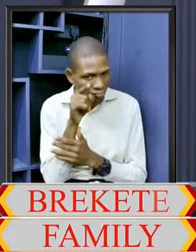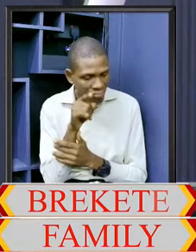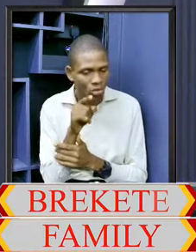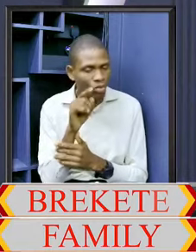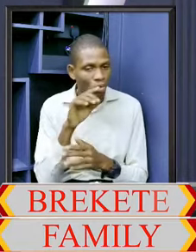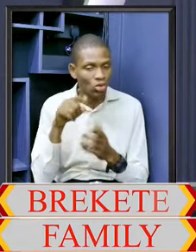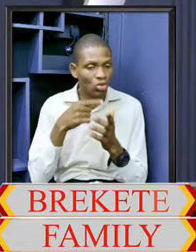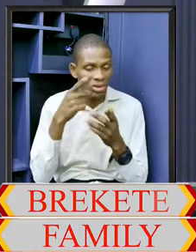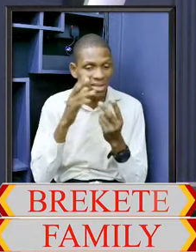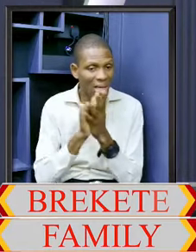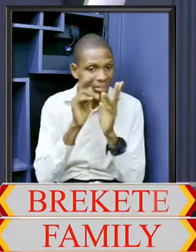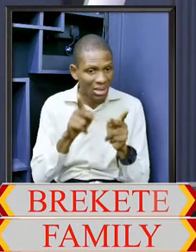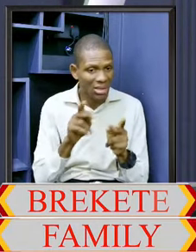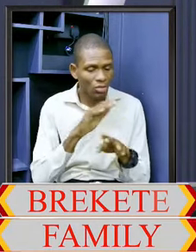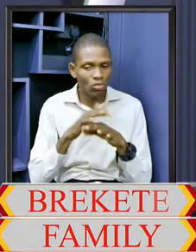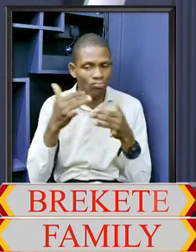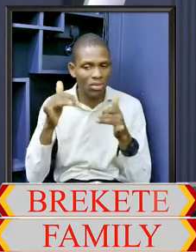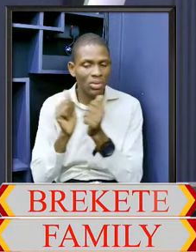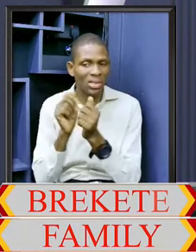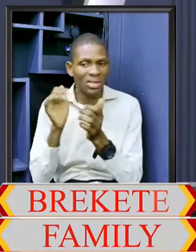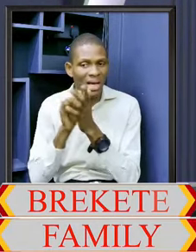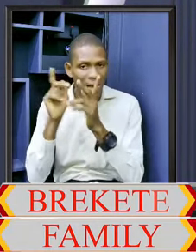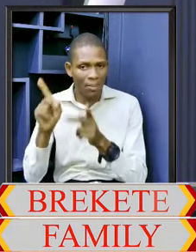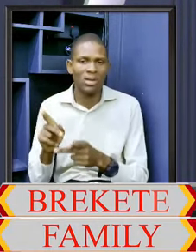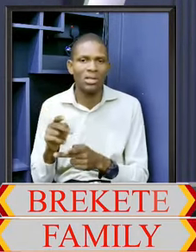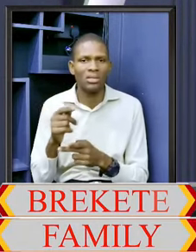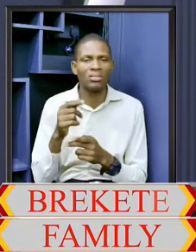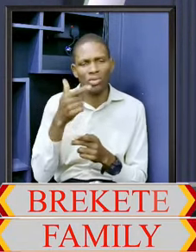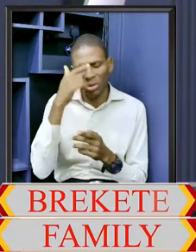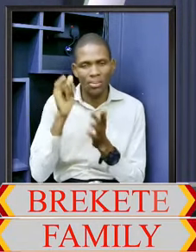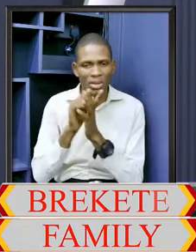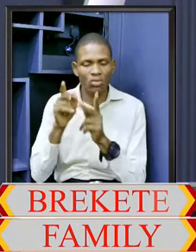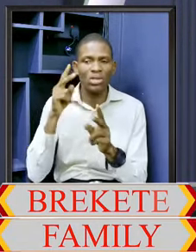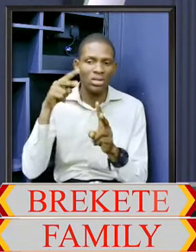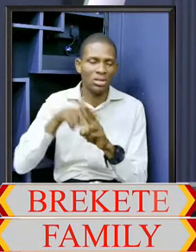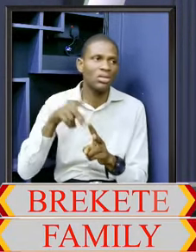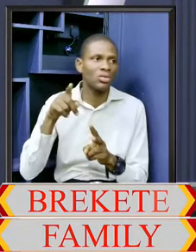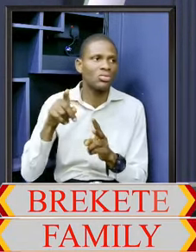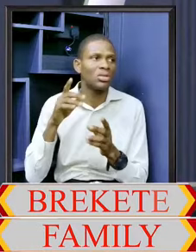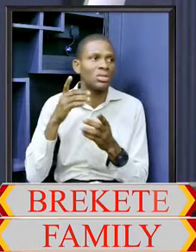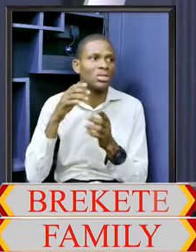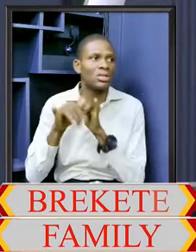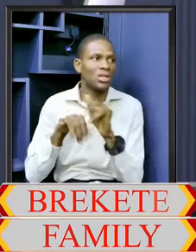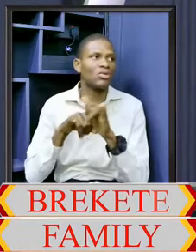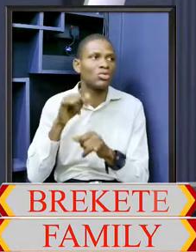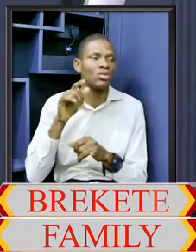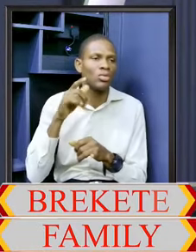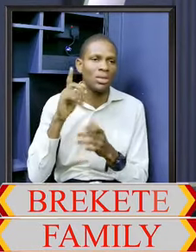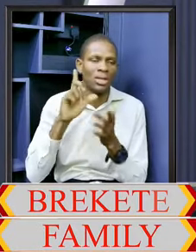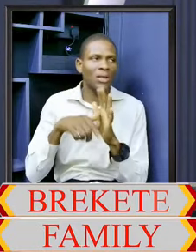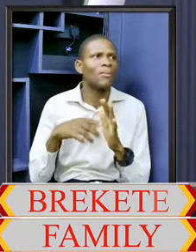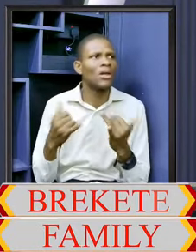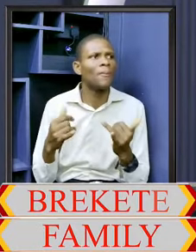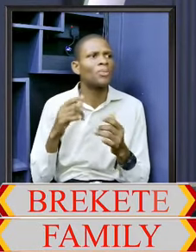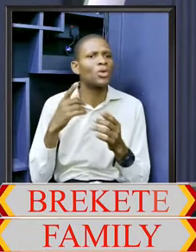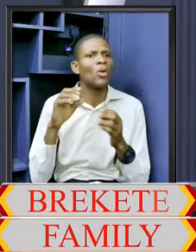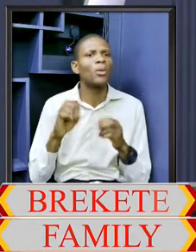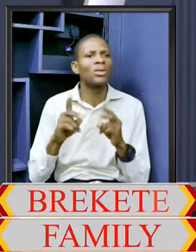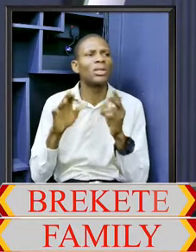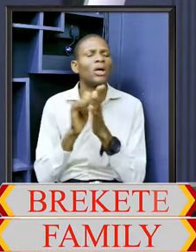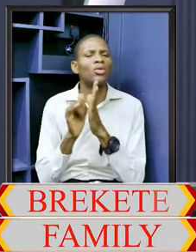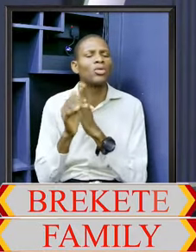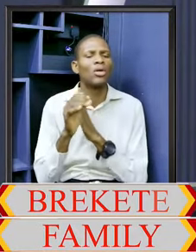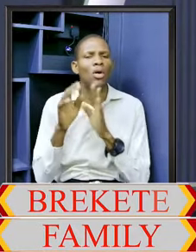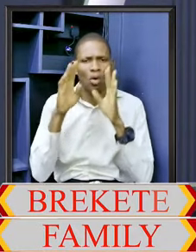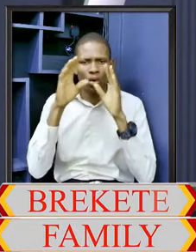with them, no say na sure sign where you they see. If it, but the opportunity where ordinary president give